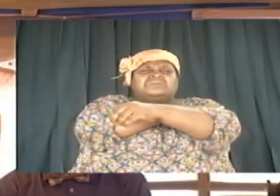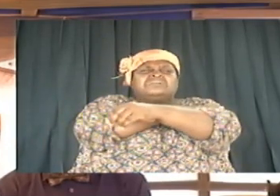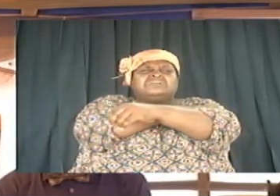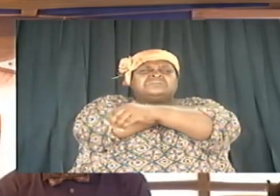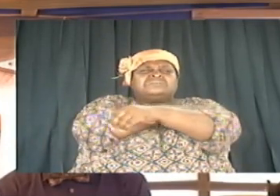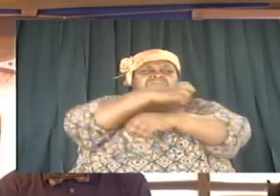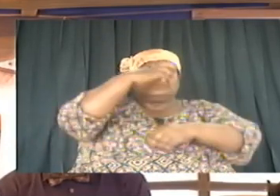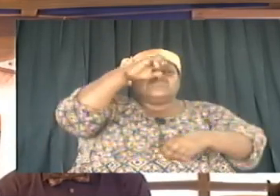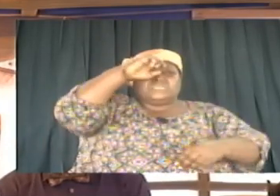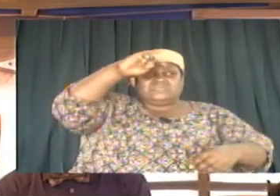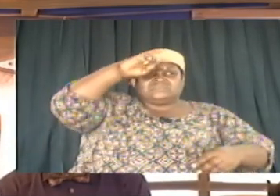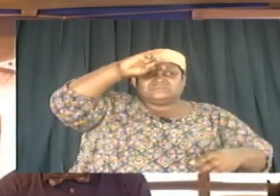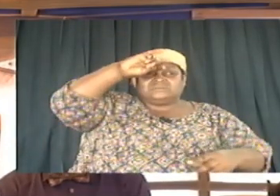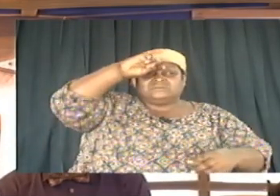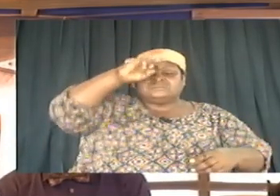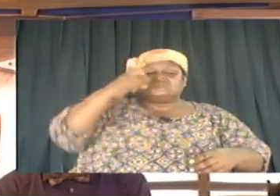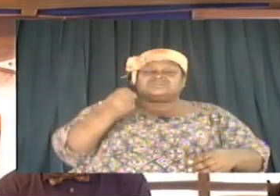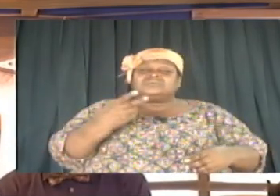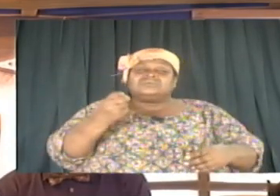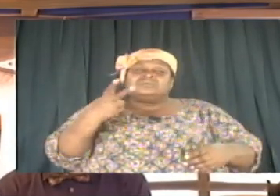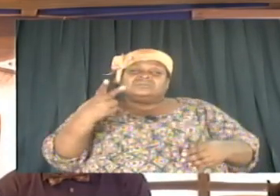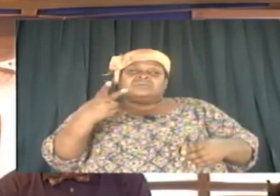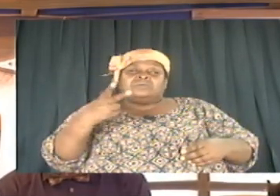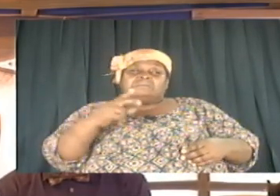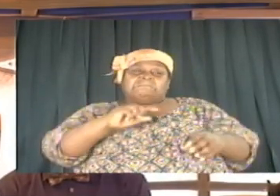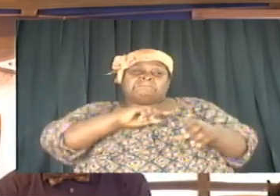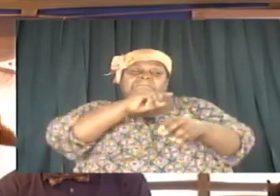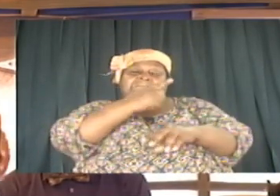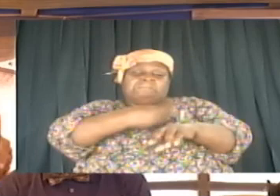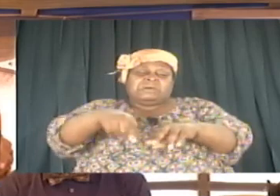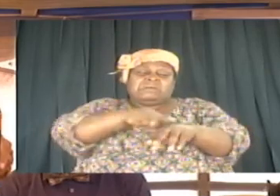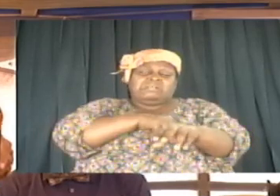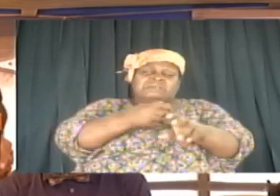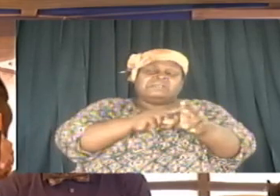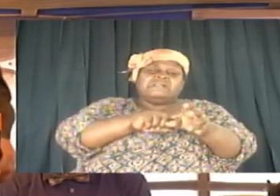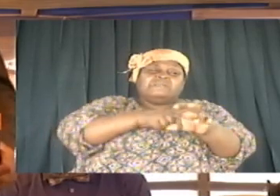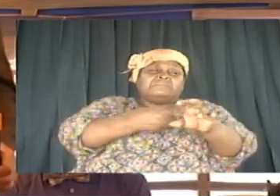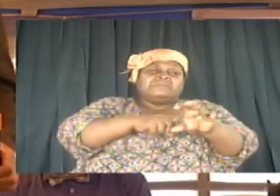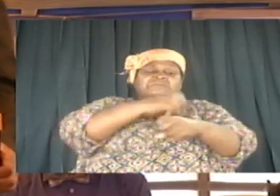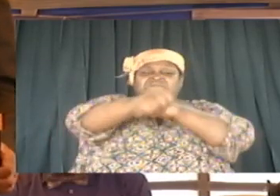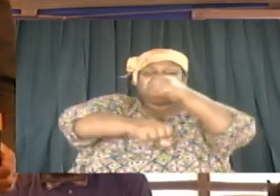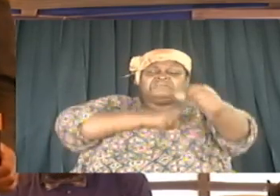Exodus chapter 12 told us that it marked the beginning of years